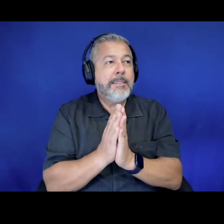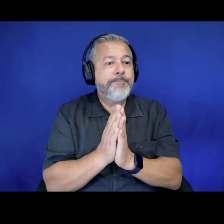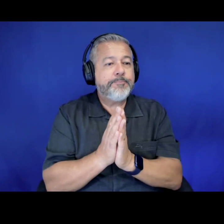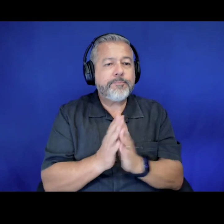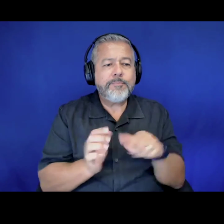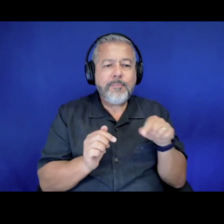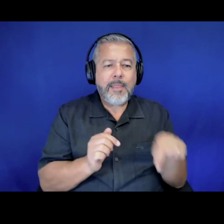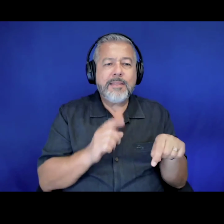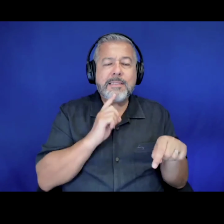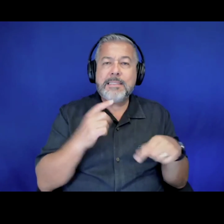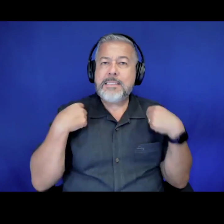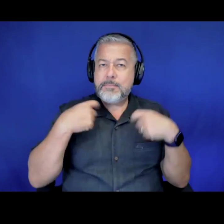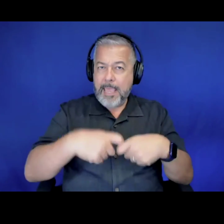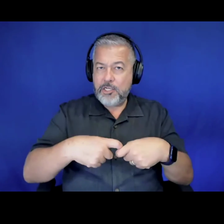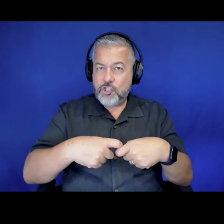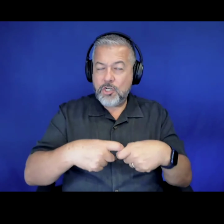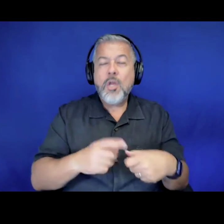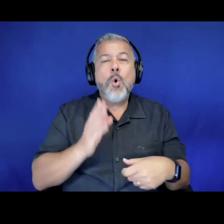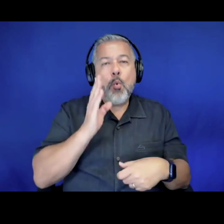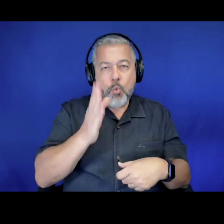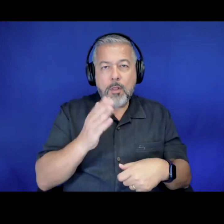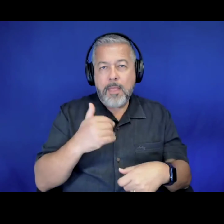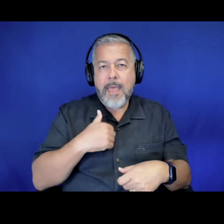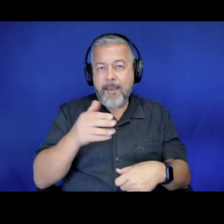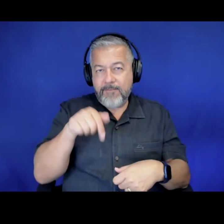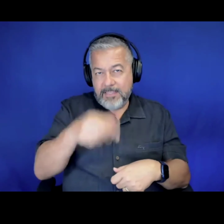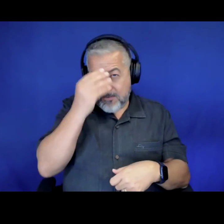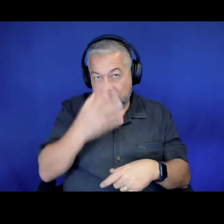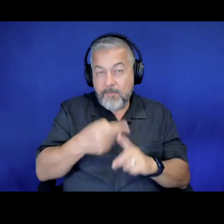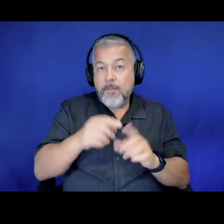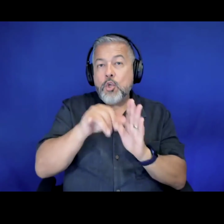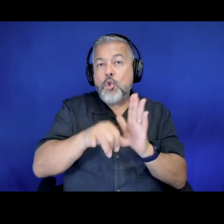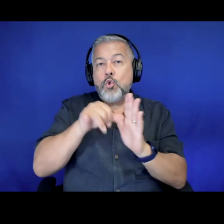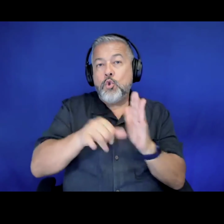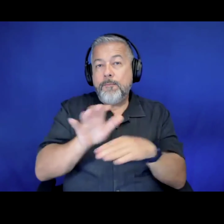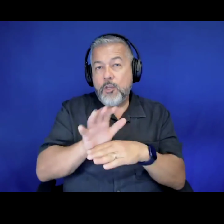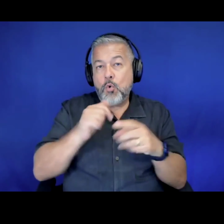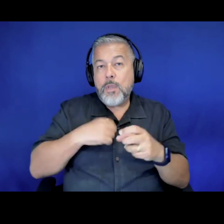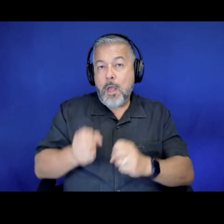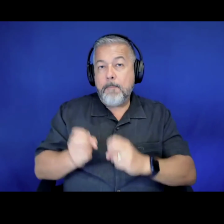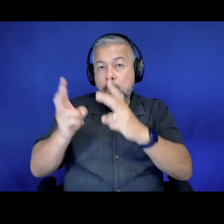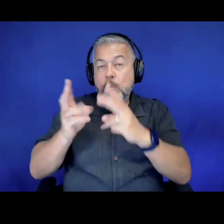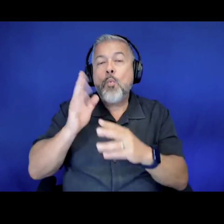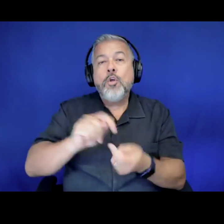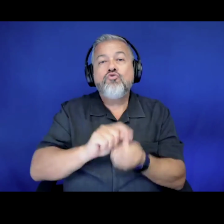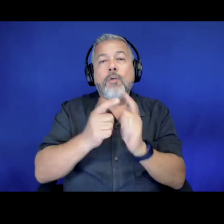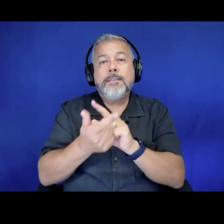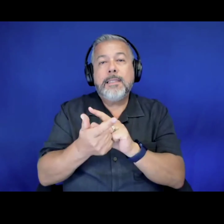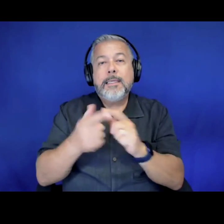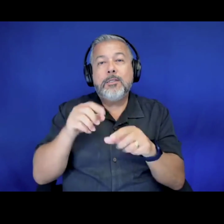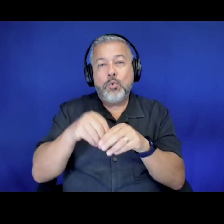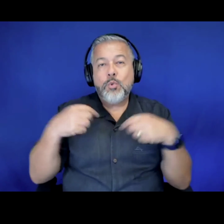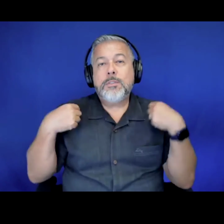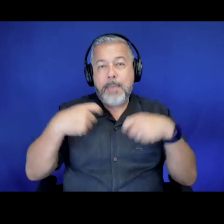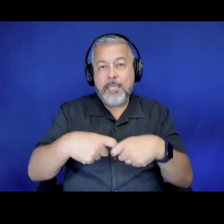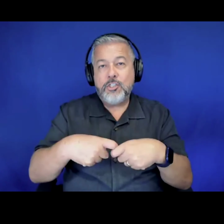in Spanish. We will have this information from this YouTube video, the YouTube video that we upload. We're going to have it translated into Spanish